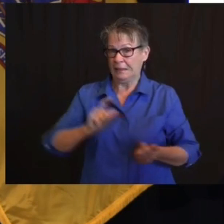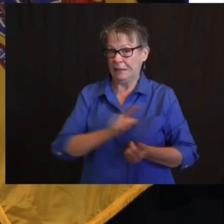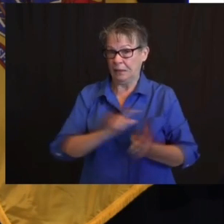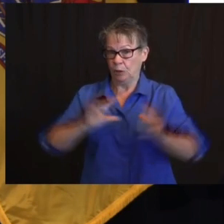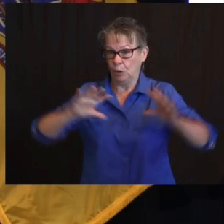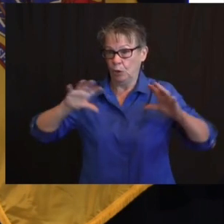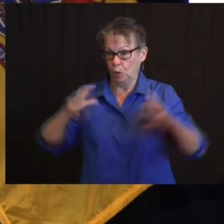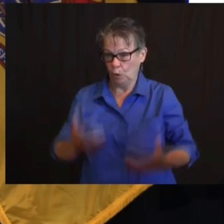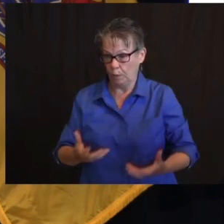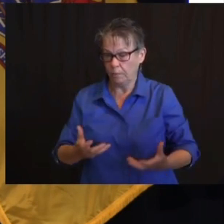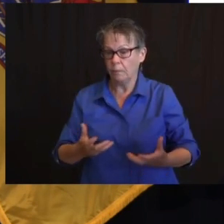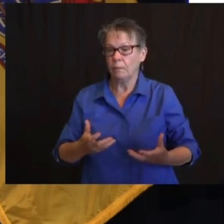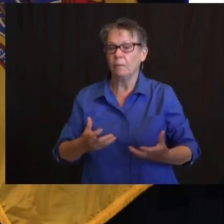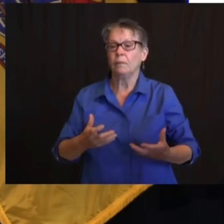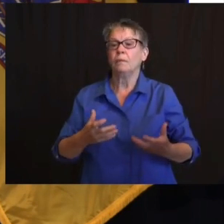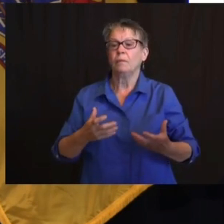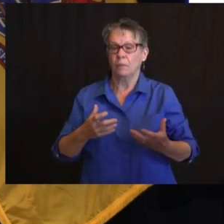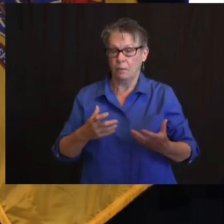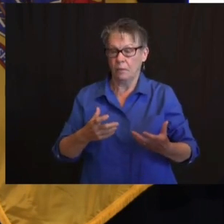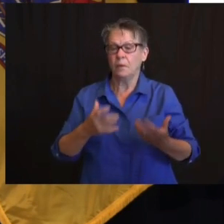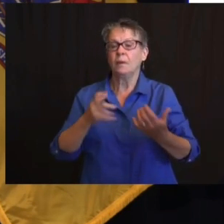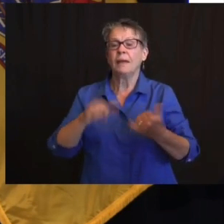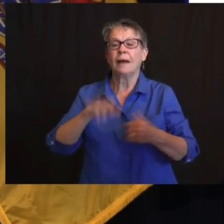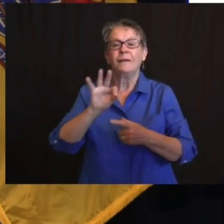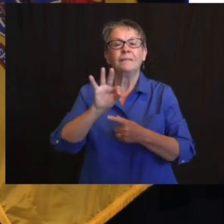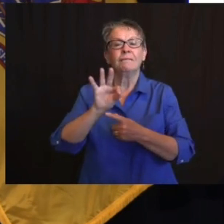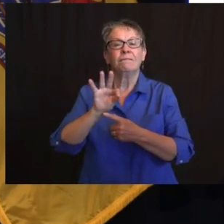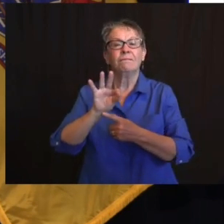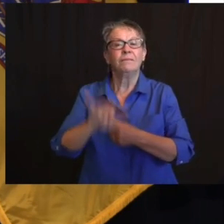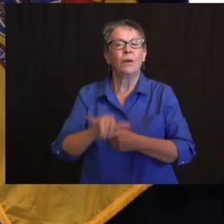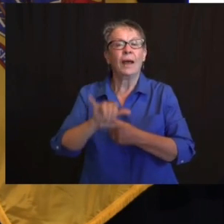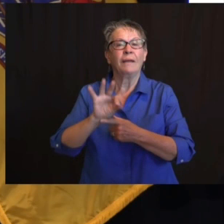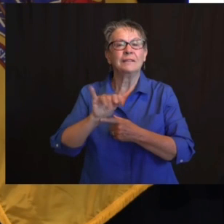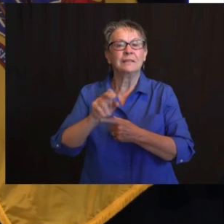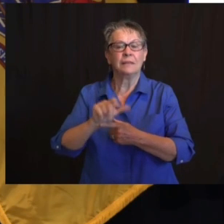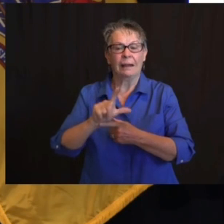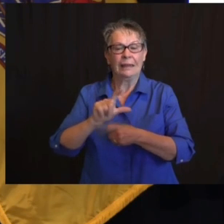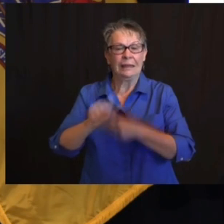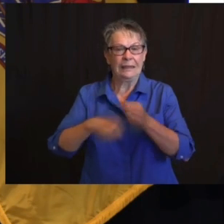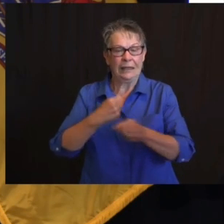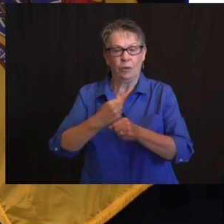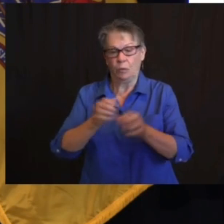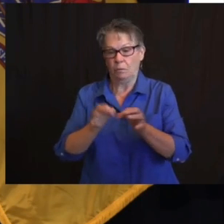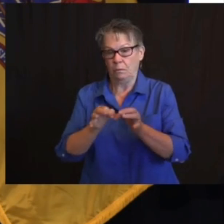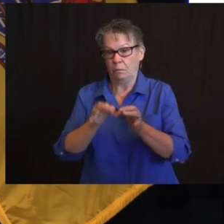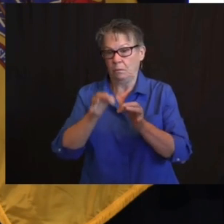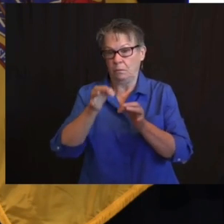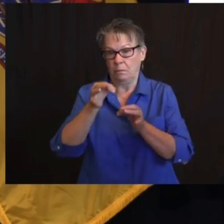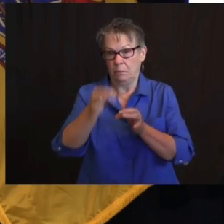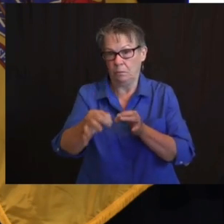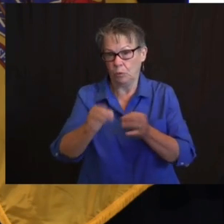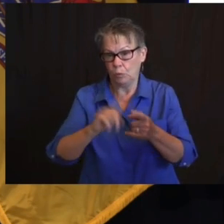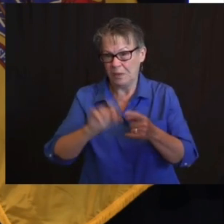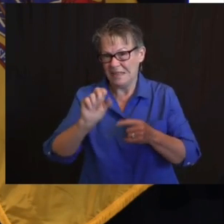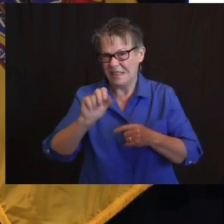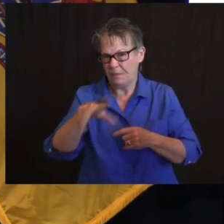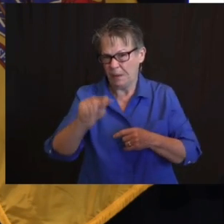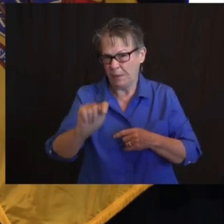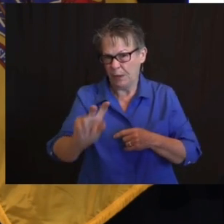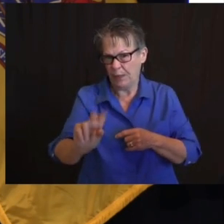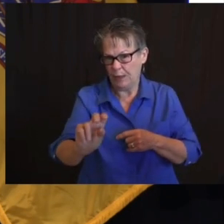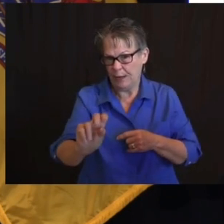30th. It turns out we actually need a budget that adheres to both of those dates, and then obviously we'll be getting to a 9-month